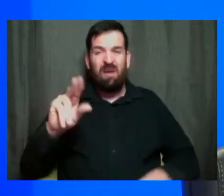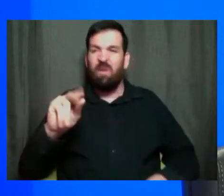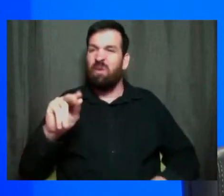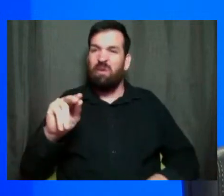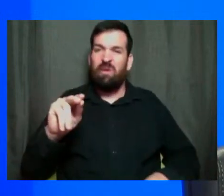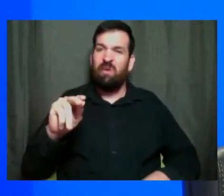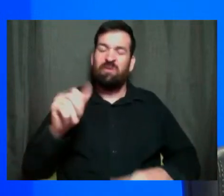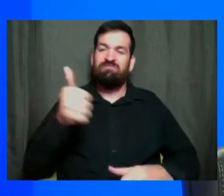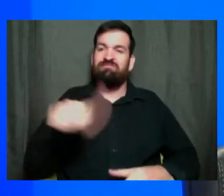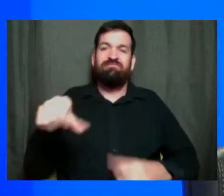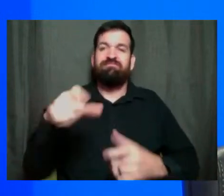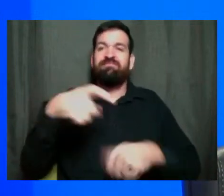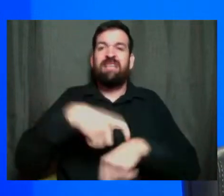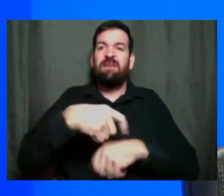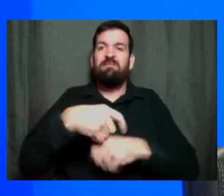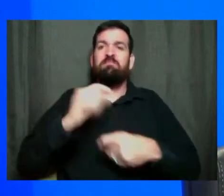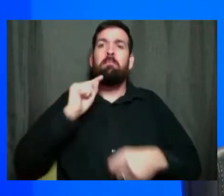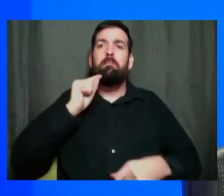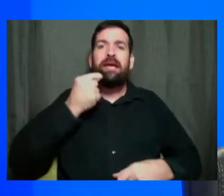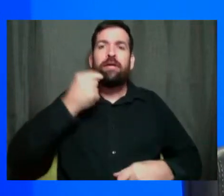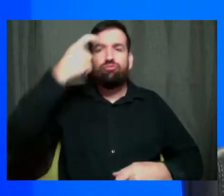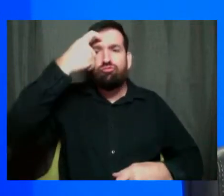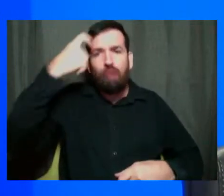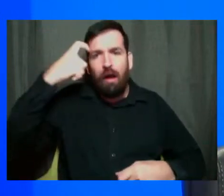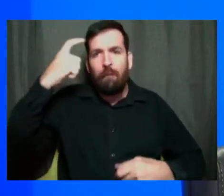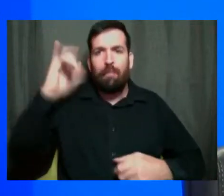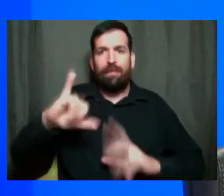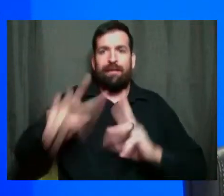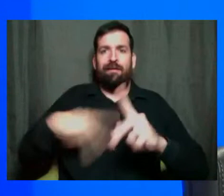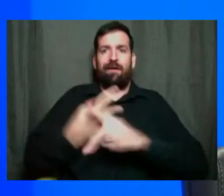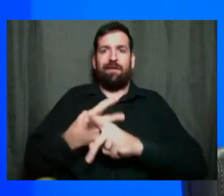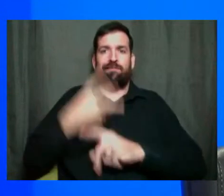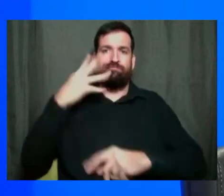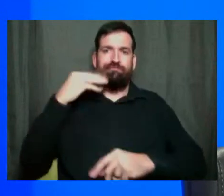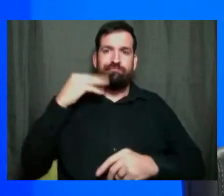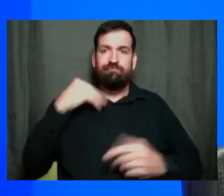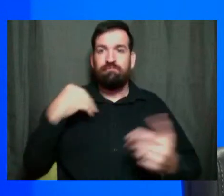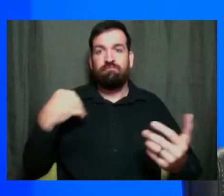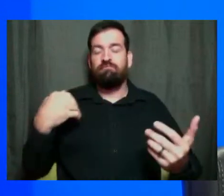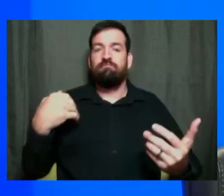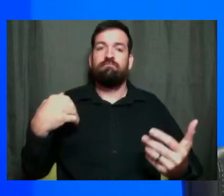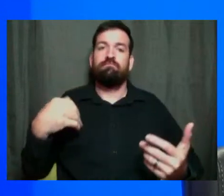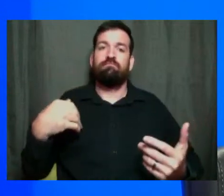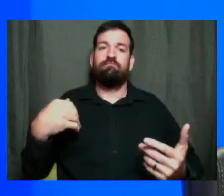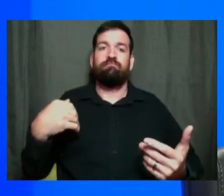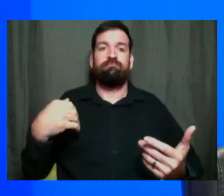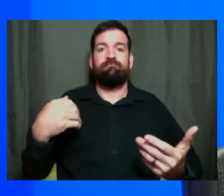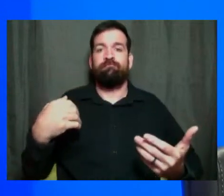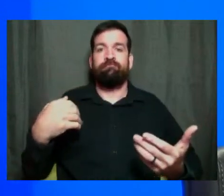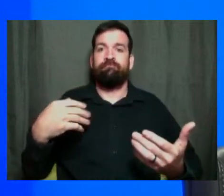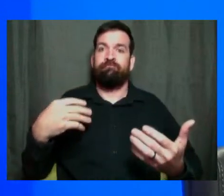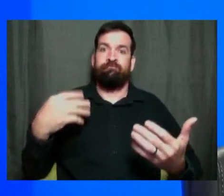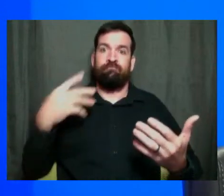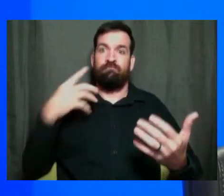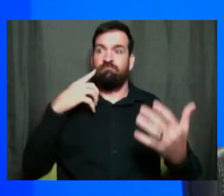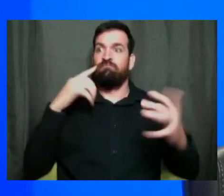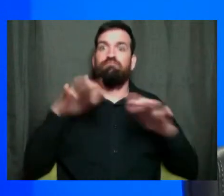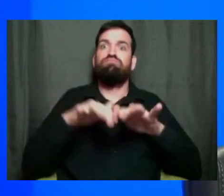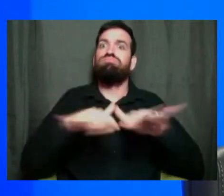trauma in any situation like this, there's basically a pandemic of insomnia. Some will call it